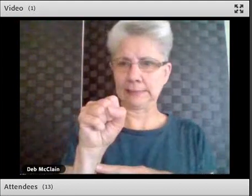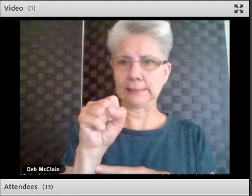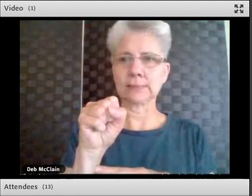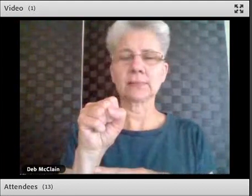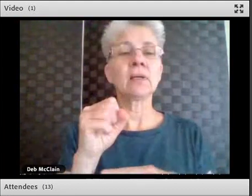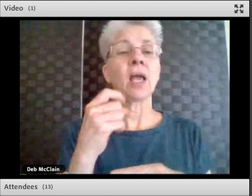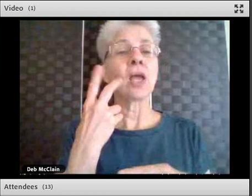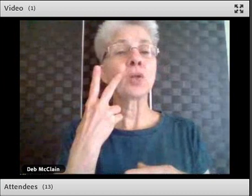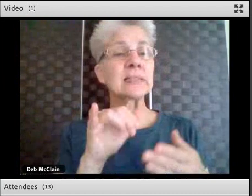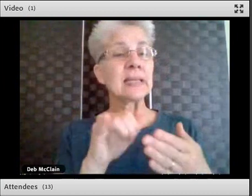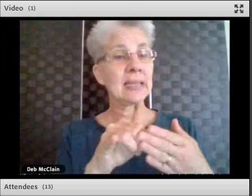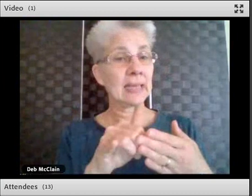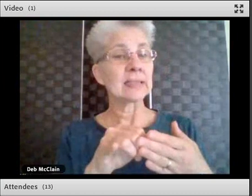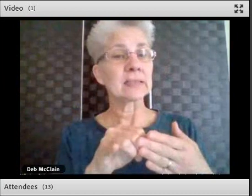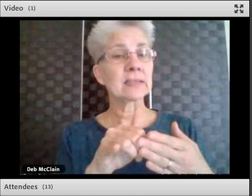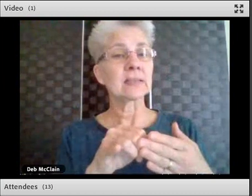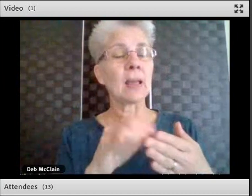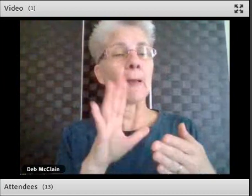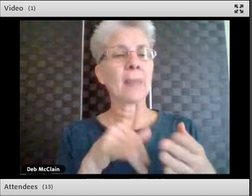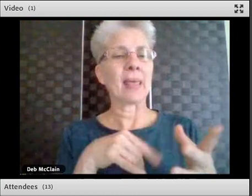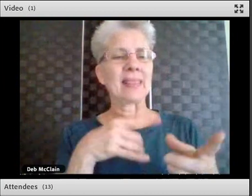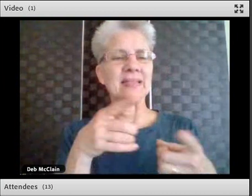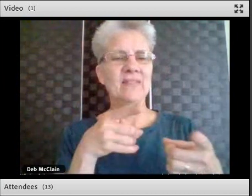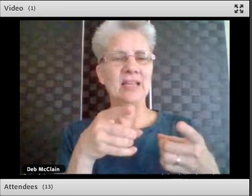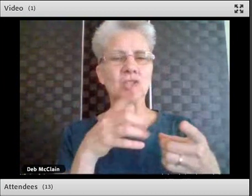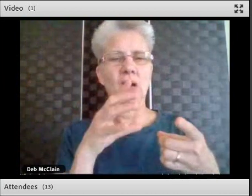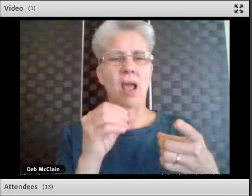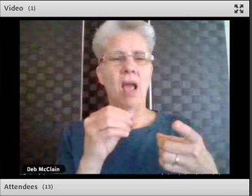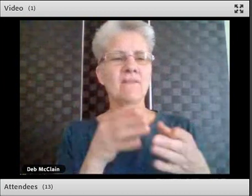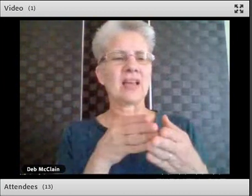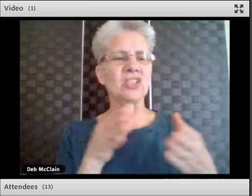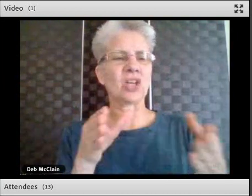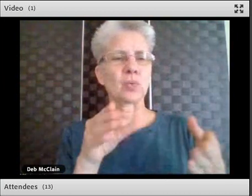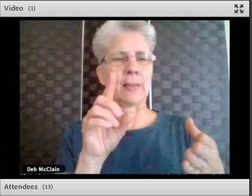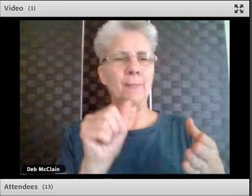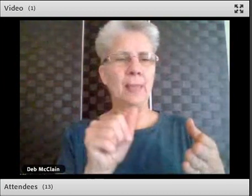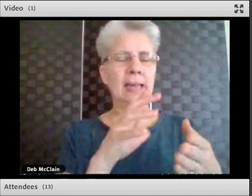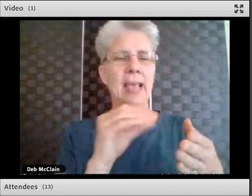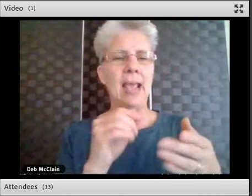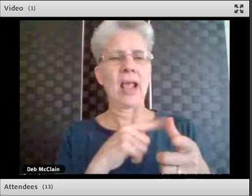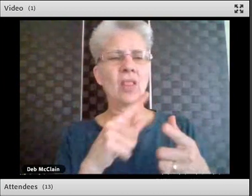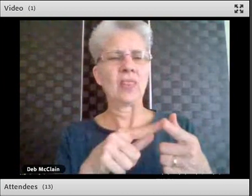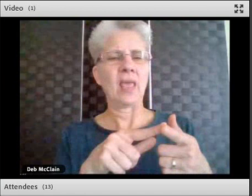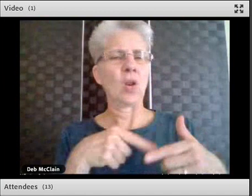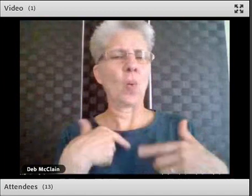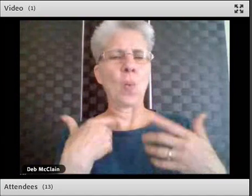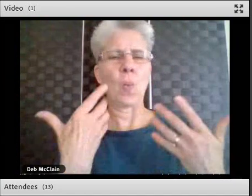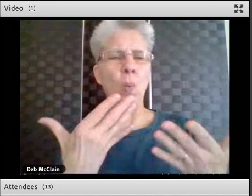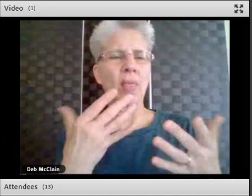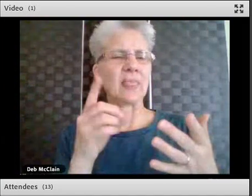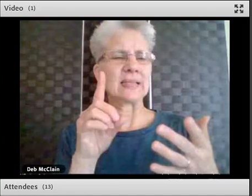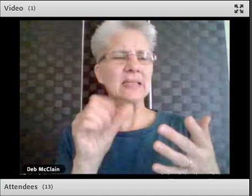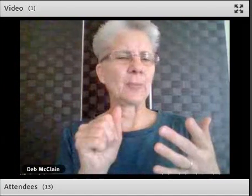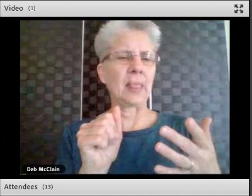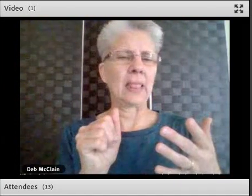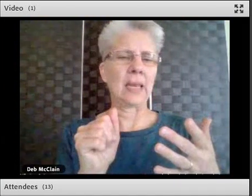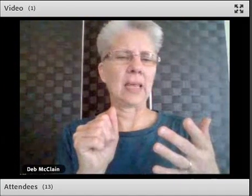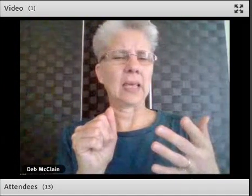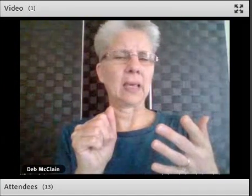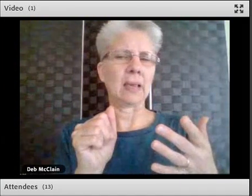you'll see this by the definition of a general disability and then what the disability